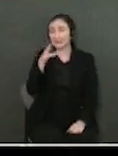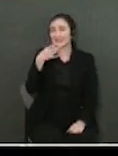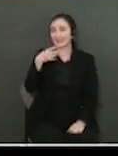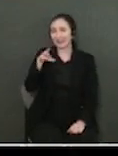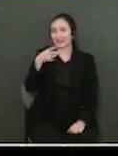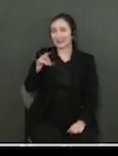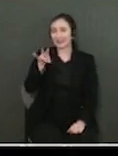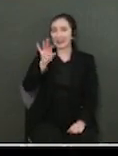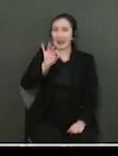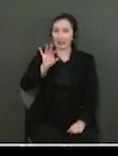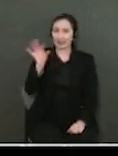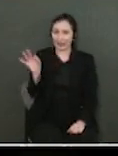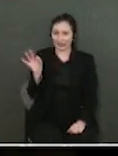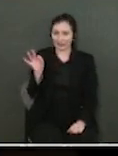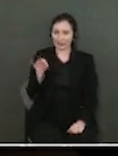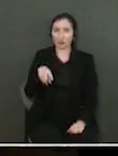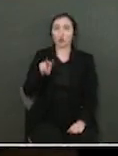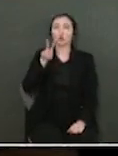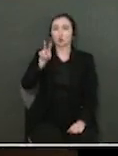210-207-1799. That's